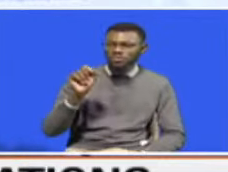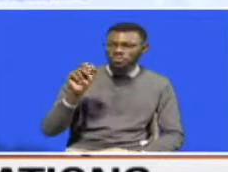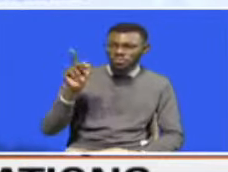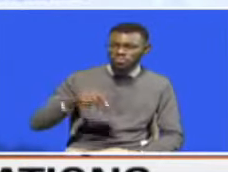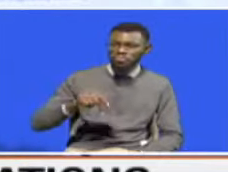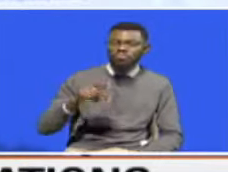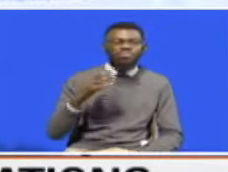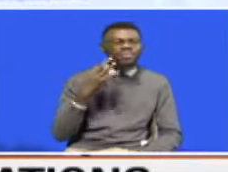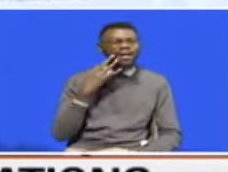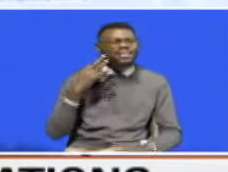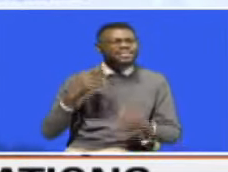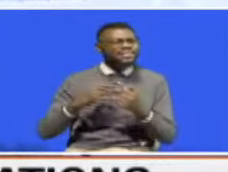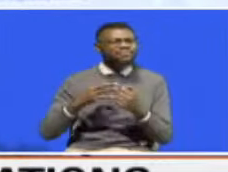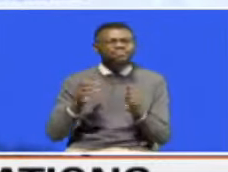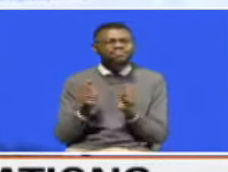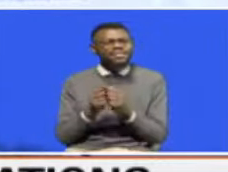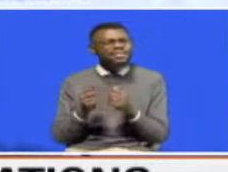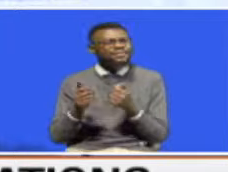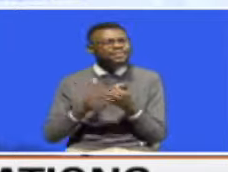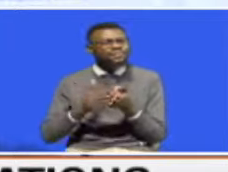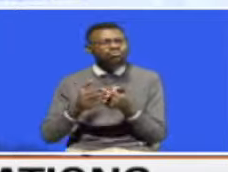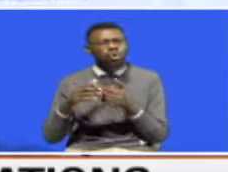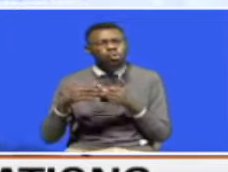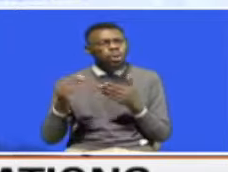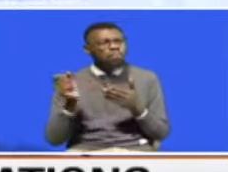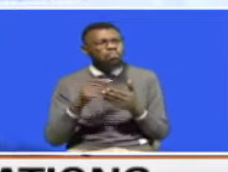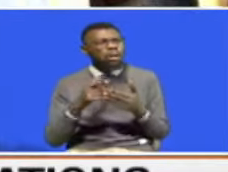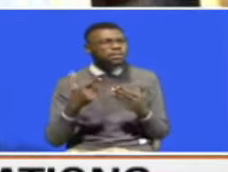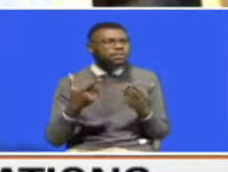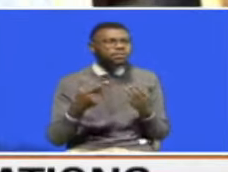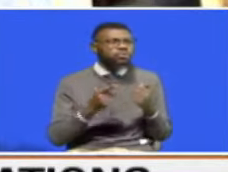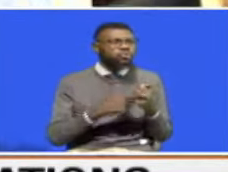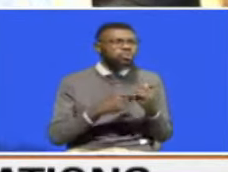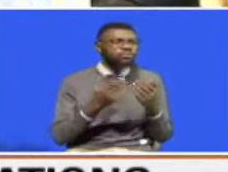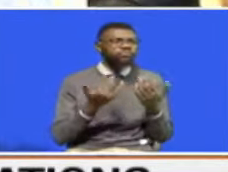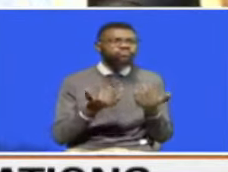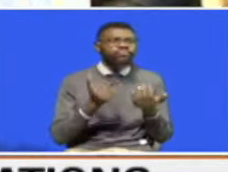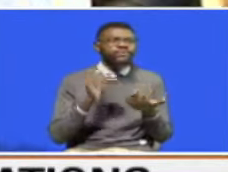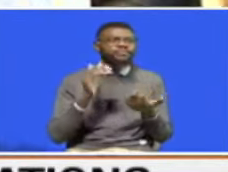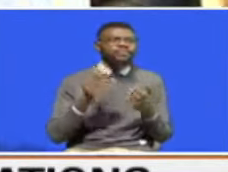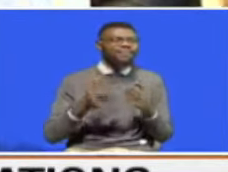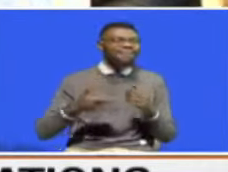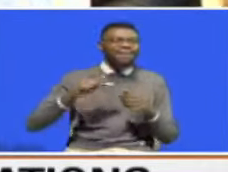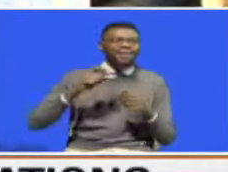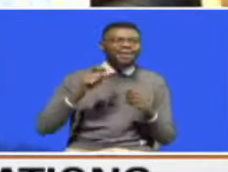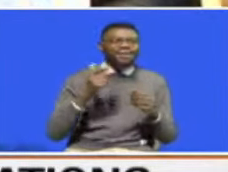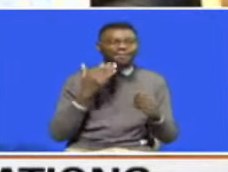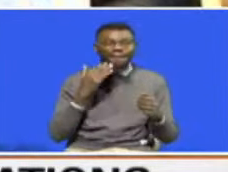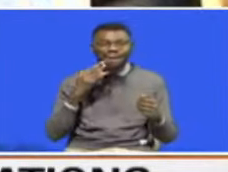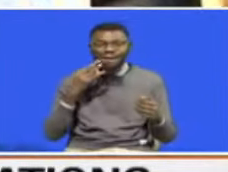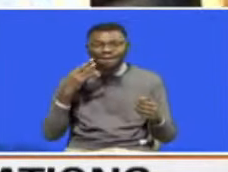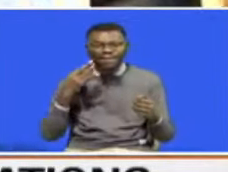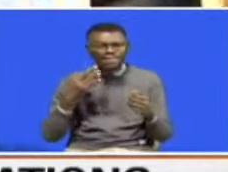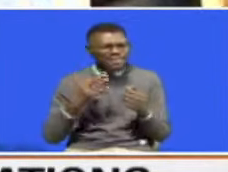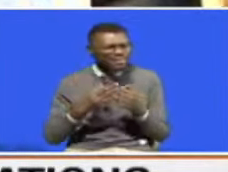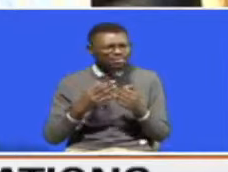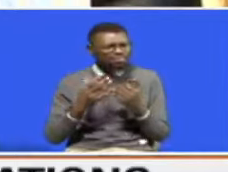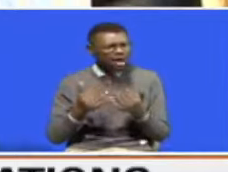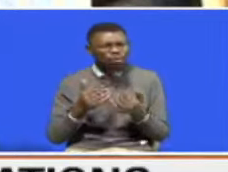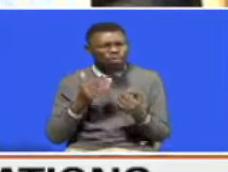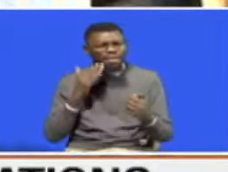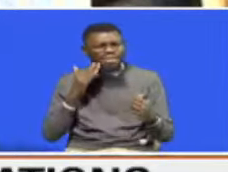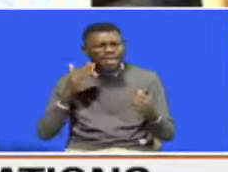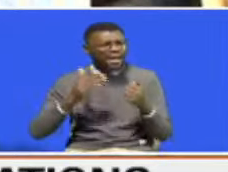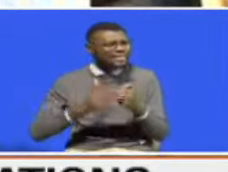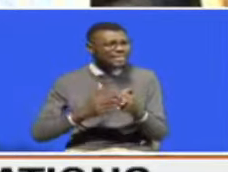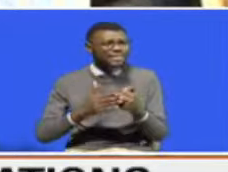from $818 in June to $880 in July, and now $947